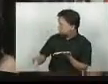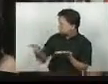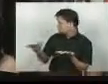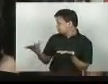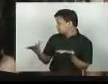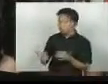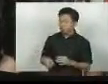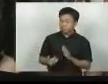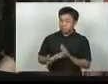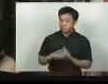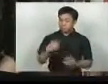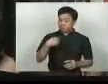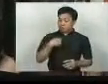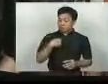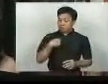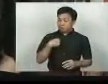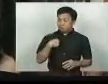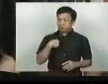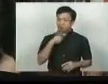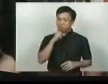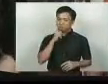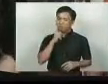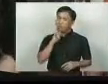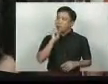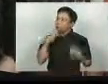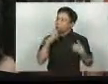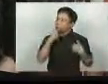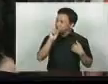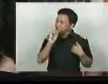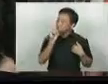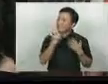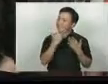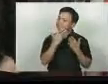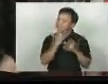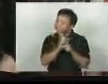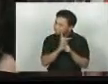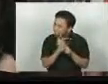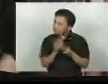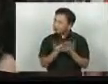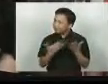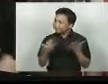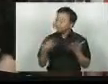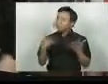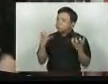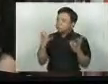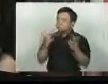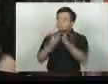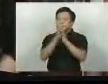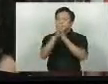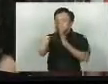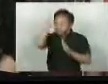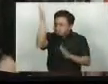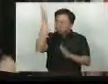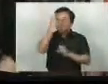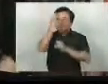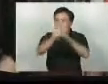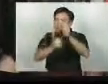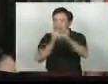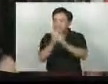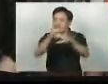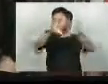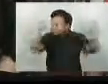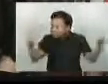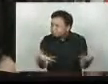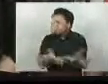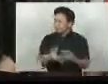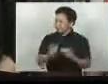one town, one product in the provinces, starting out your business, but you want to go international, you now can level the